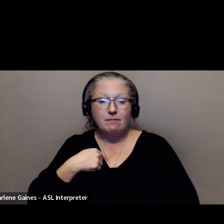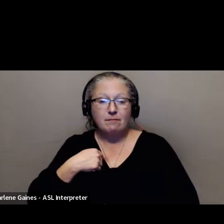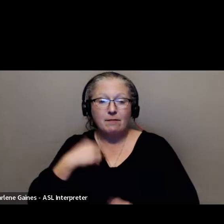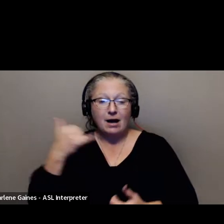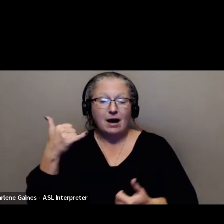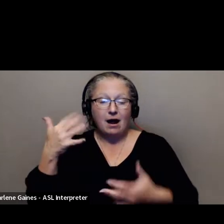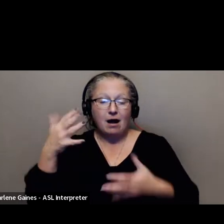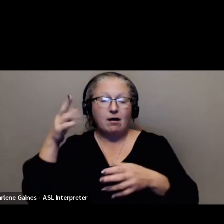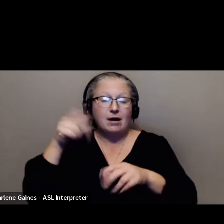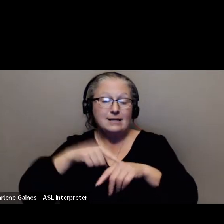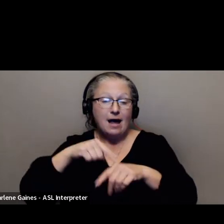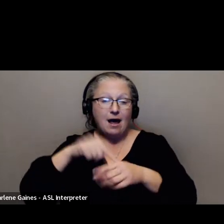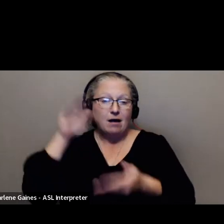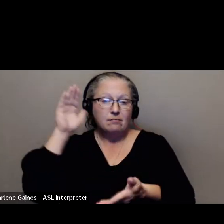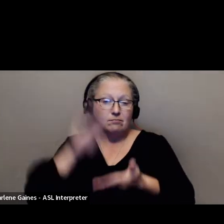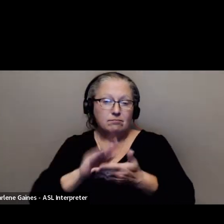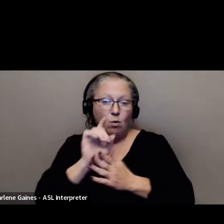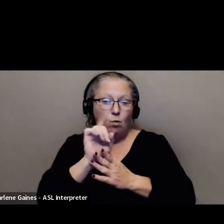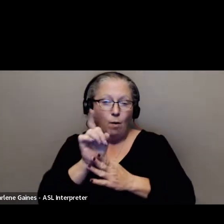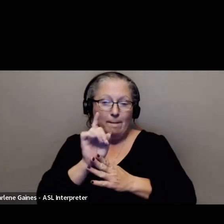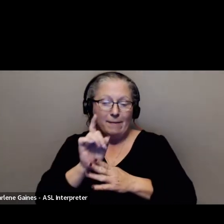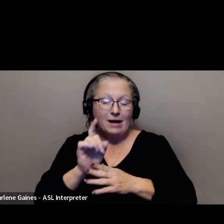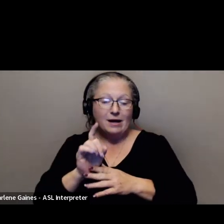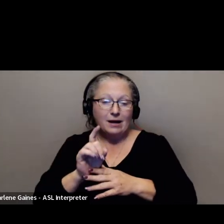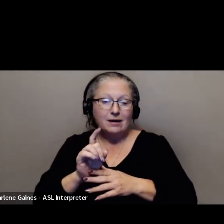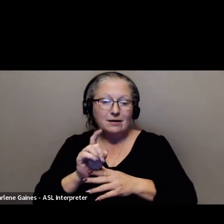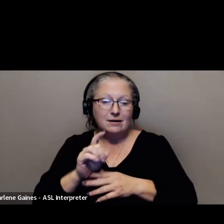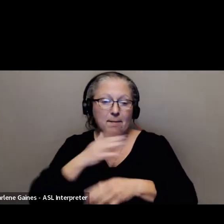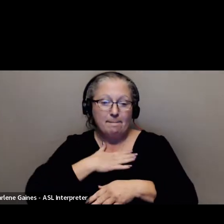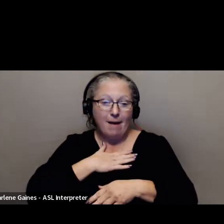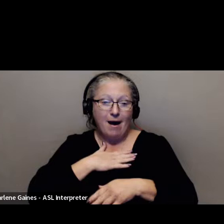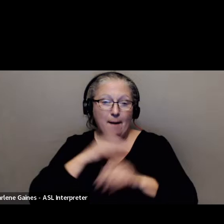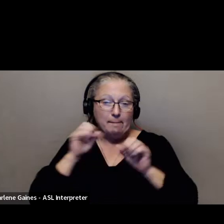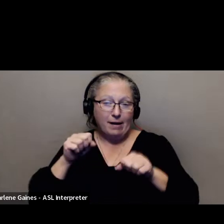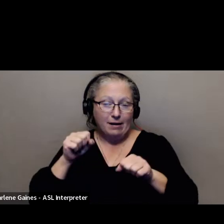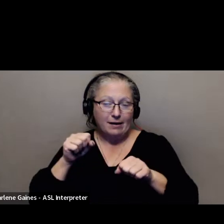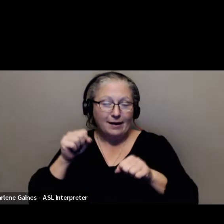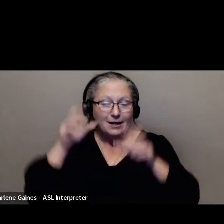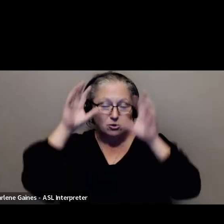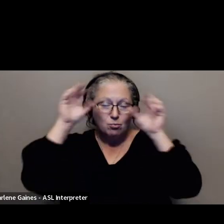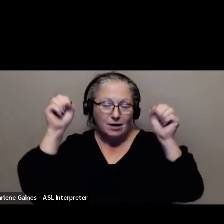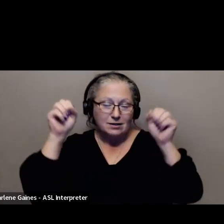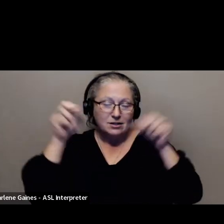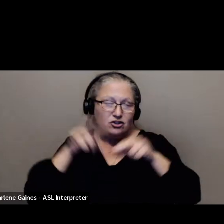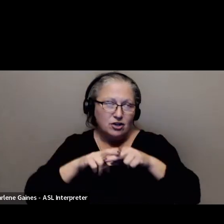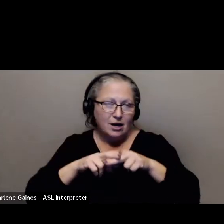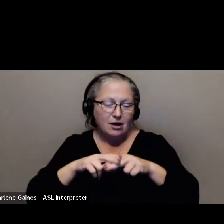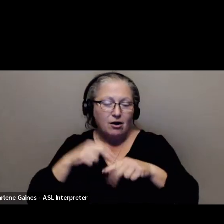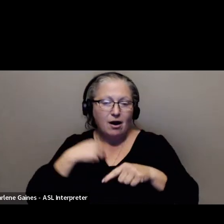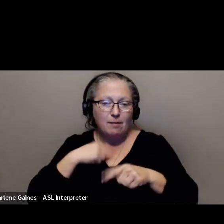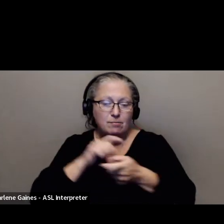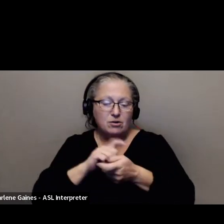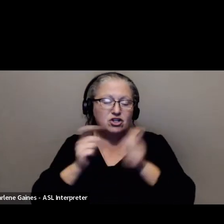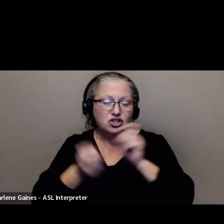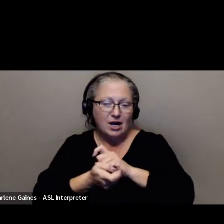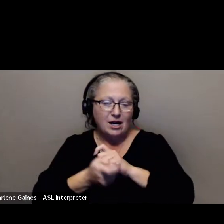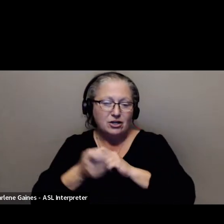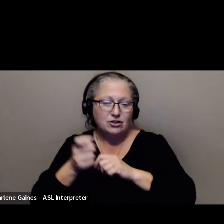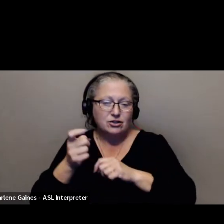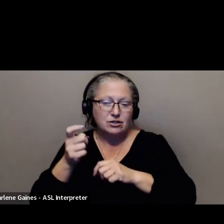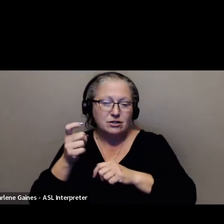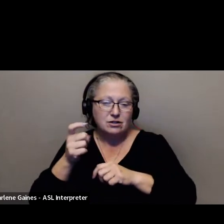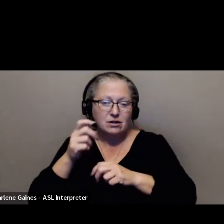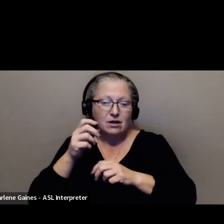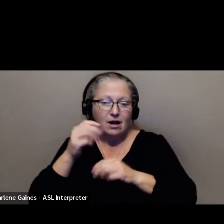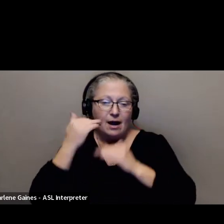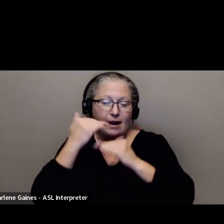minute. I'm, as per my ability as president or chair. So I'm going to change the